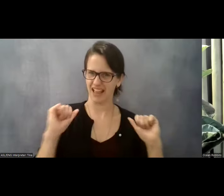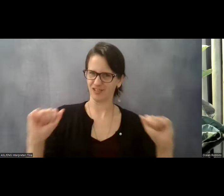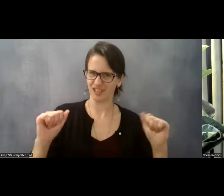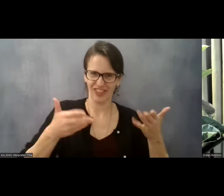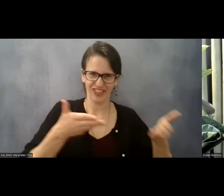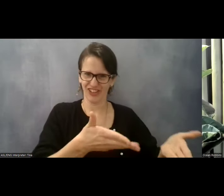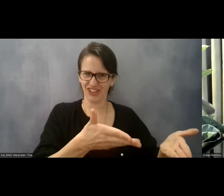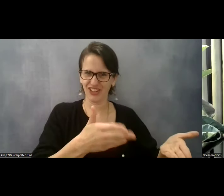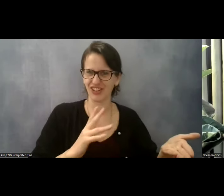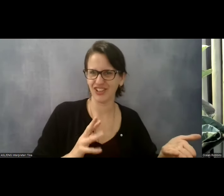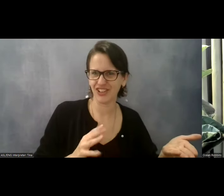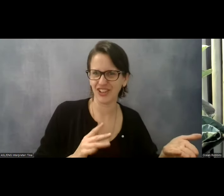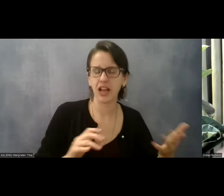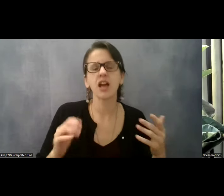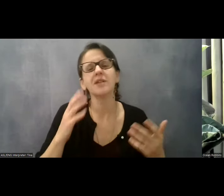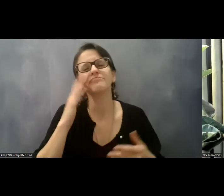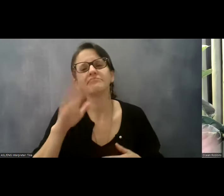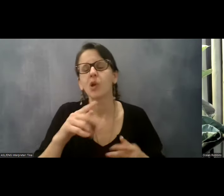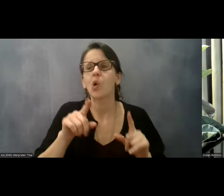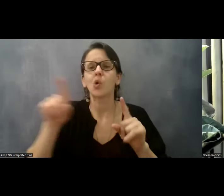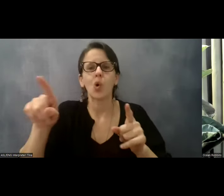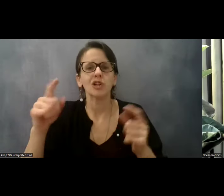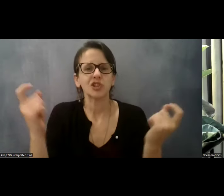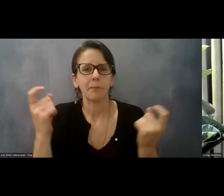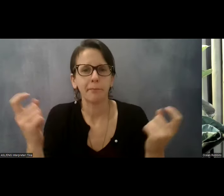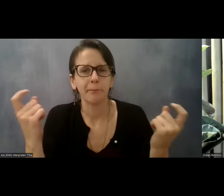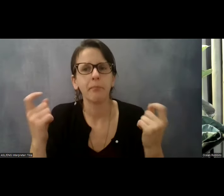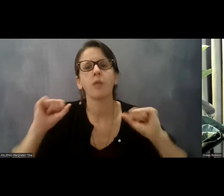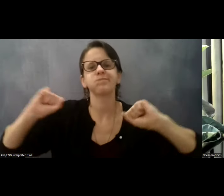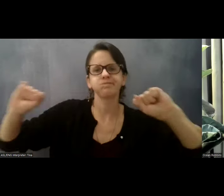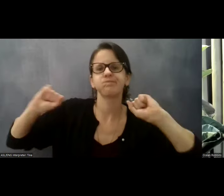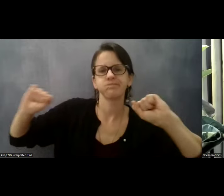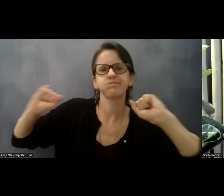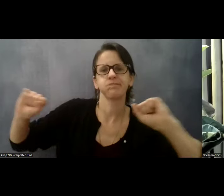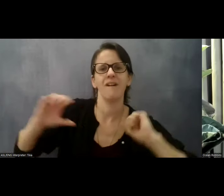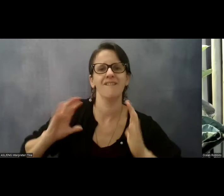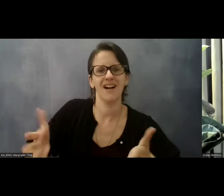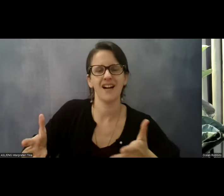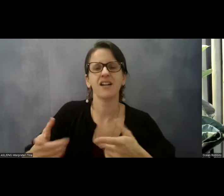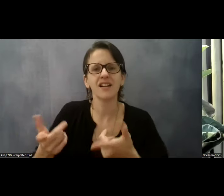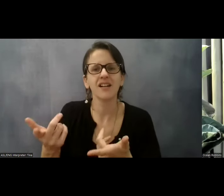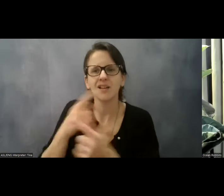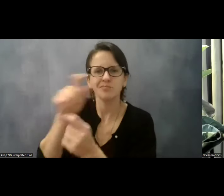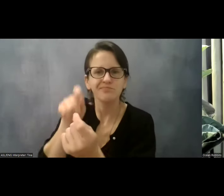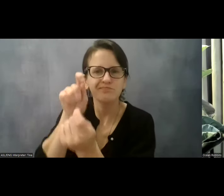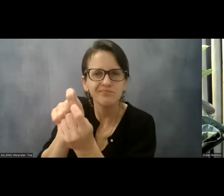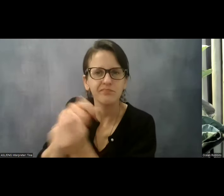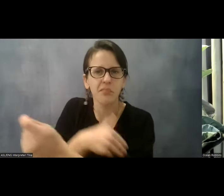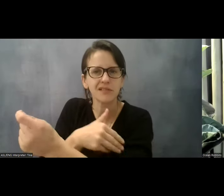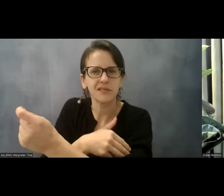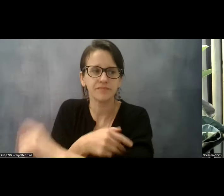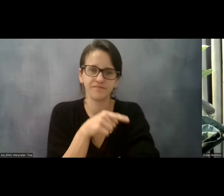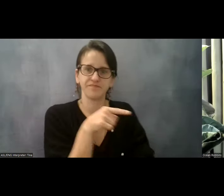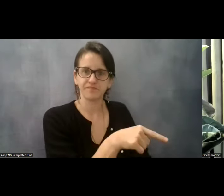is, if you go to the gym, you may work out with certain weights and do certain things that are good. But in the garden, you're getting all kinds of core strength built and all kinds